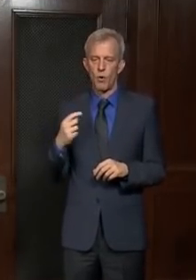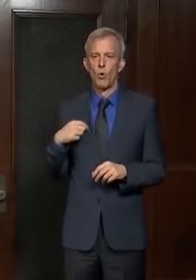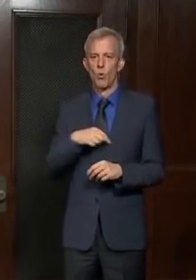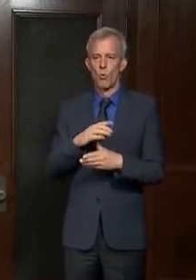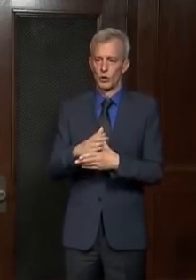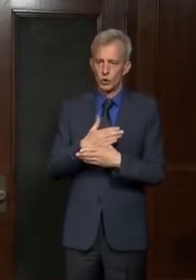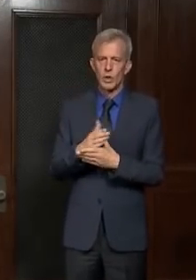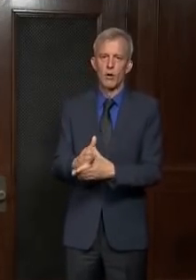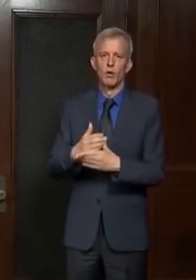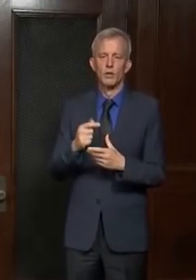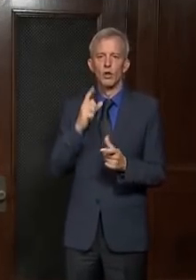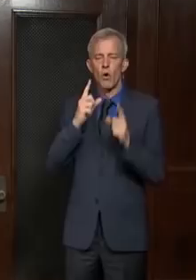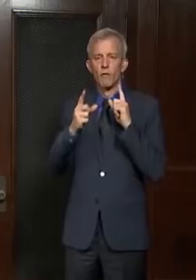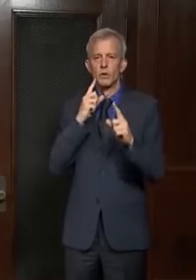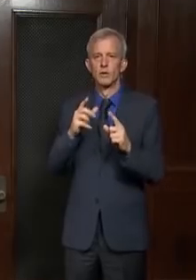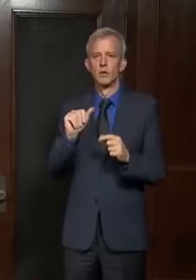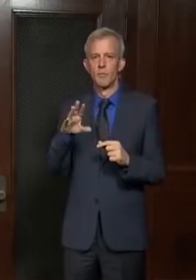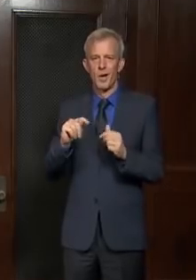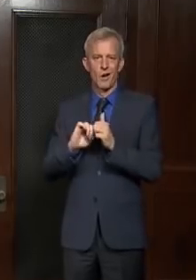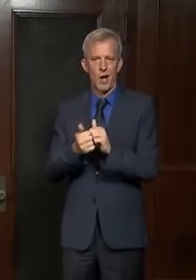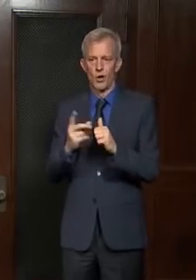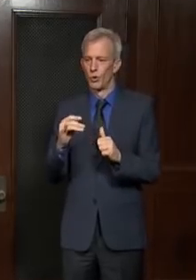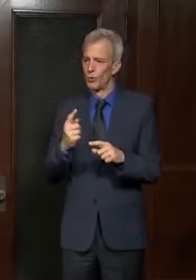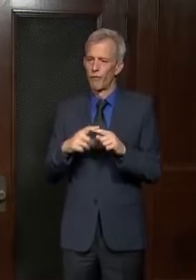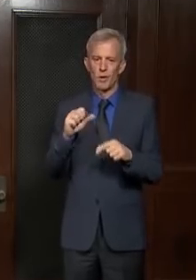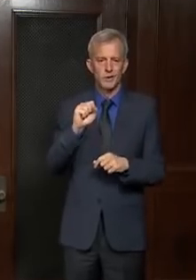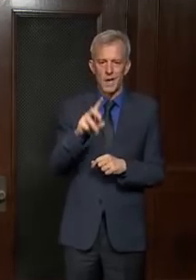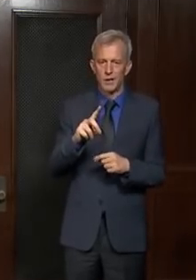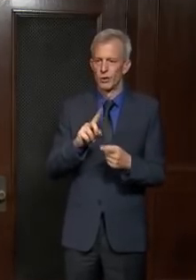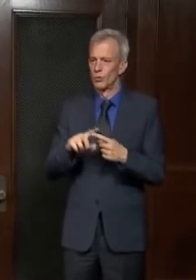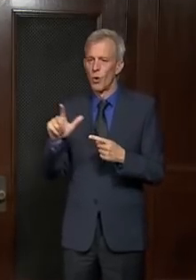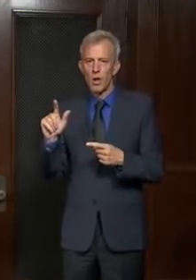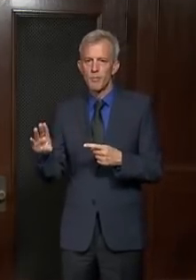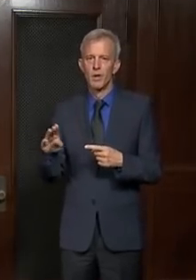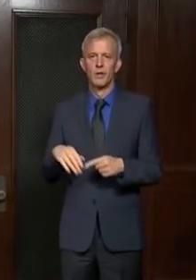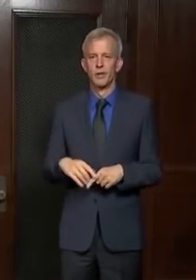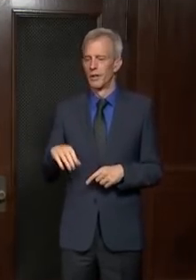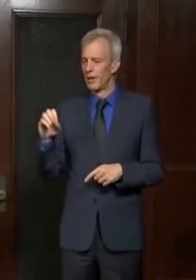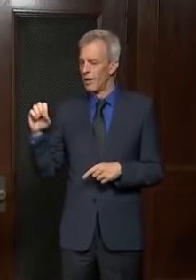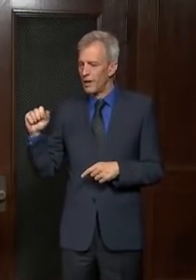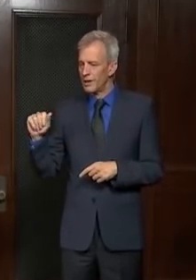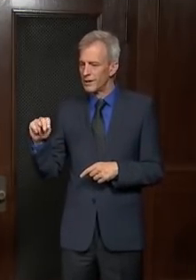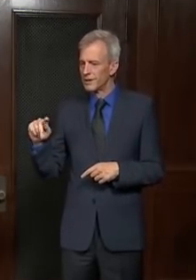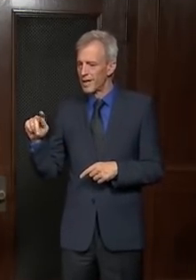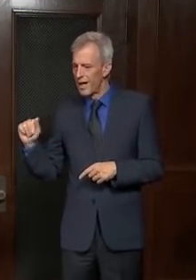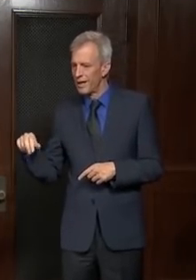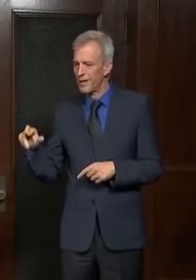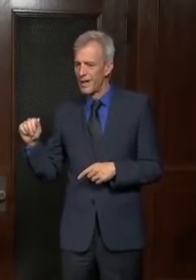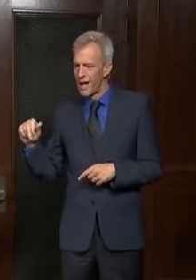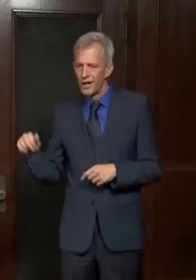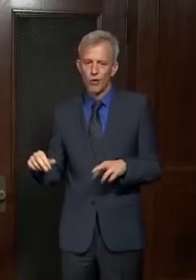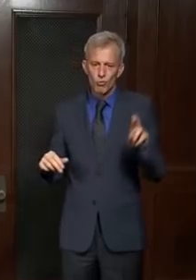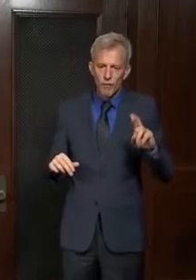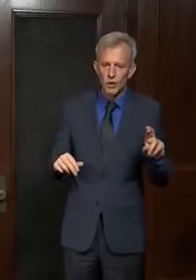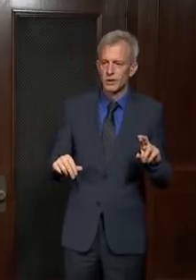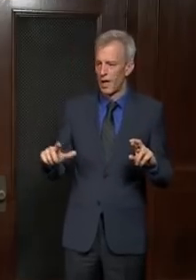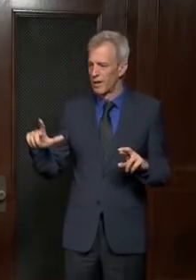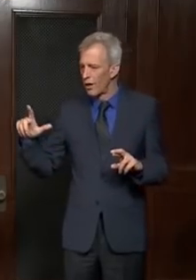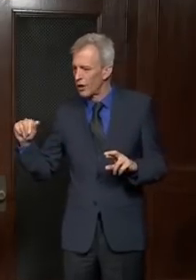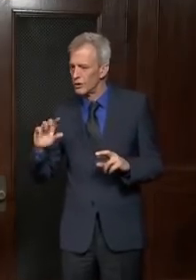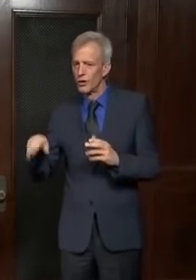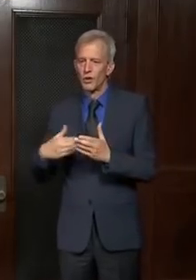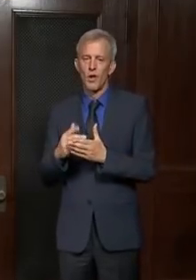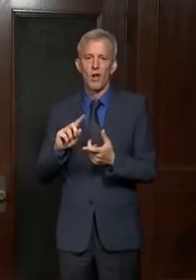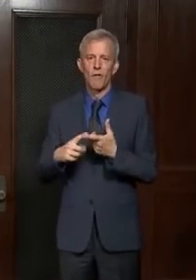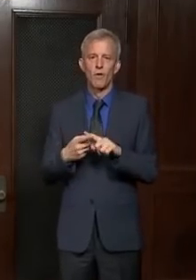this conversation about how we can do that from San Diego to Long Beach and Santa Ana, Riverside, Los Angeles, and all of our friends in the Central